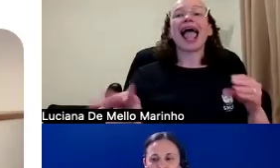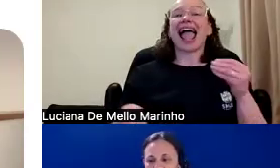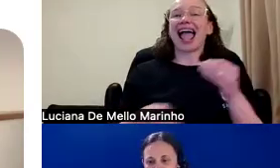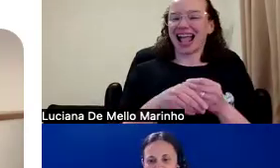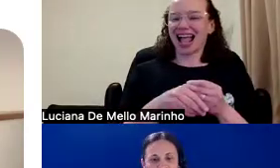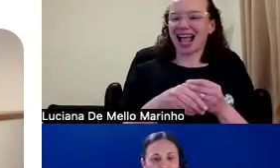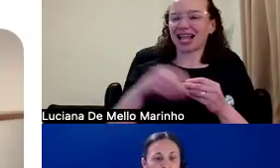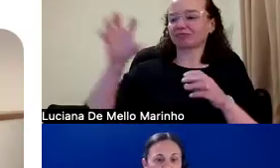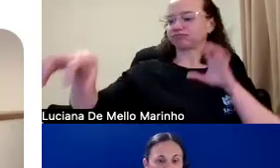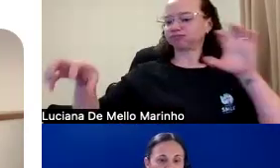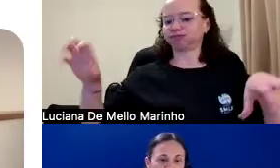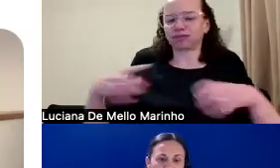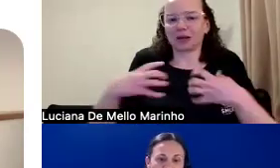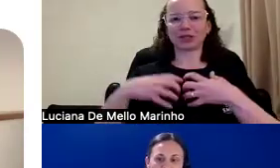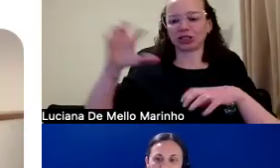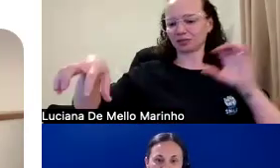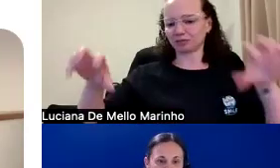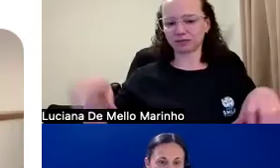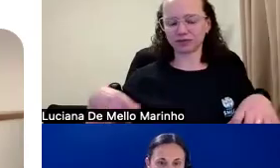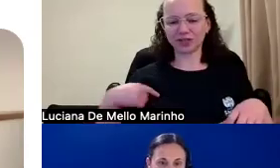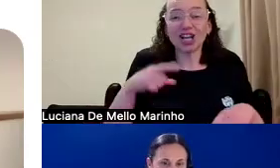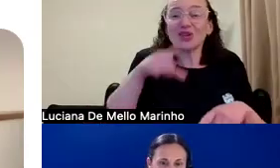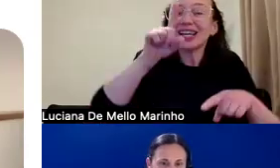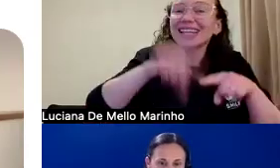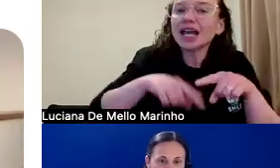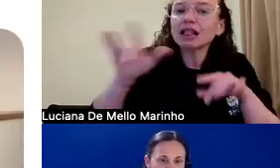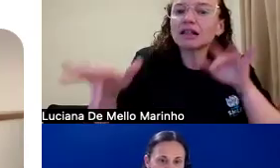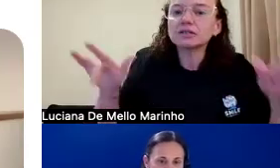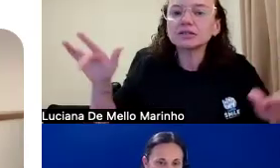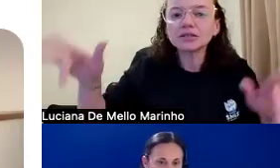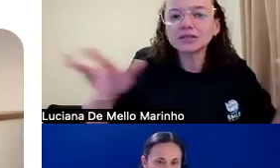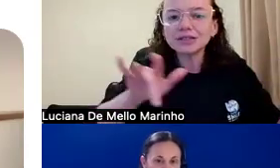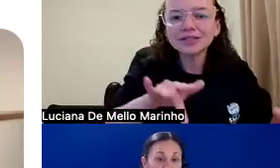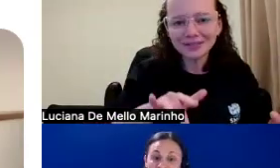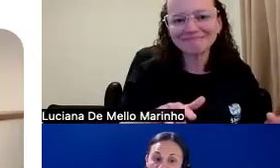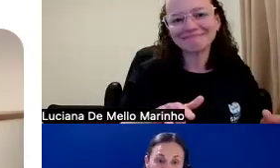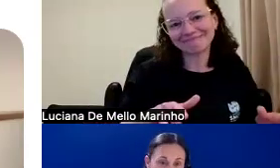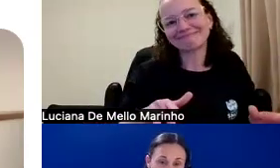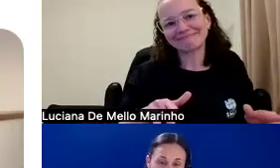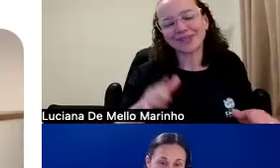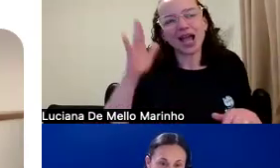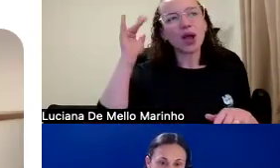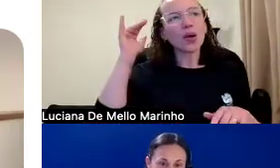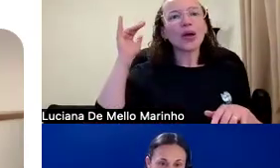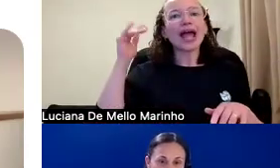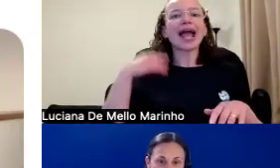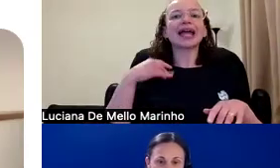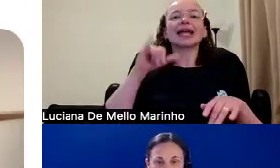so if you have a small room, that adds, there's less space. You're not able to touch anything